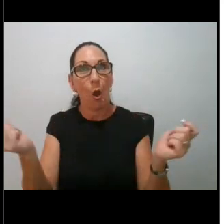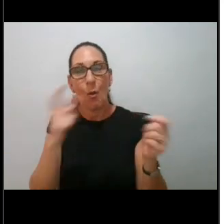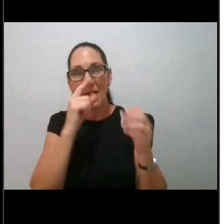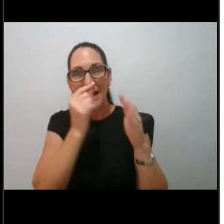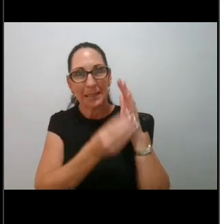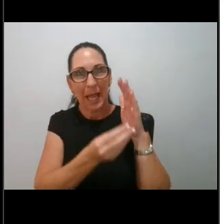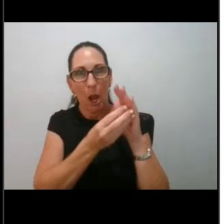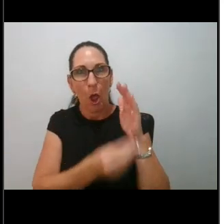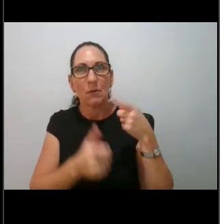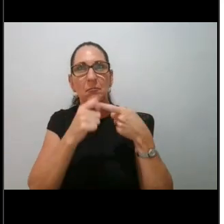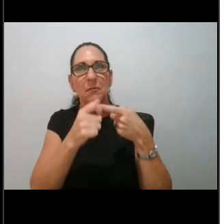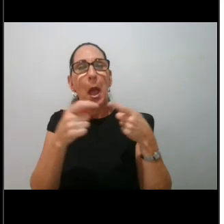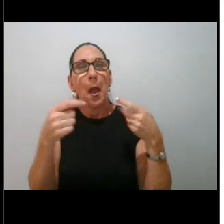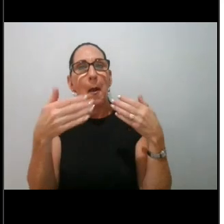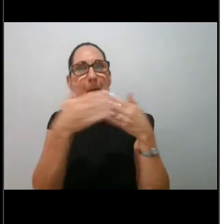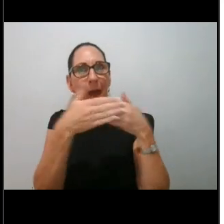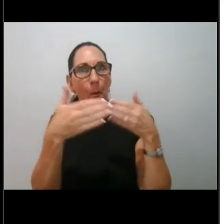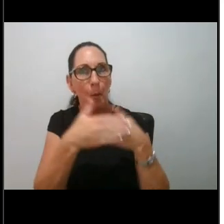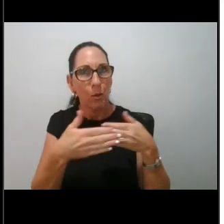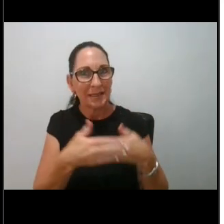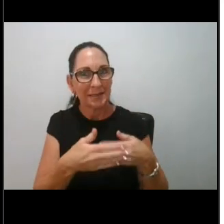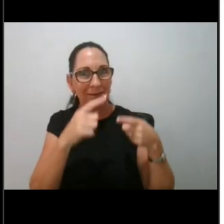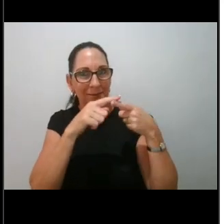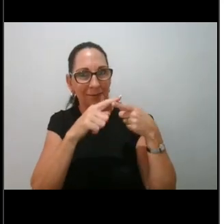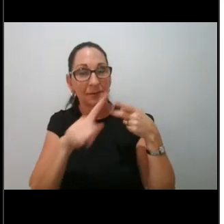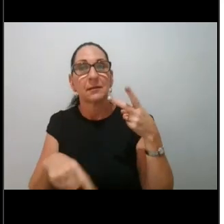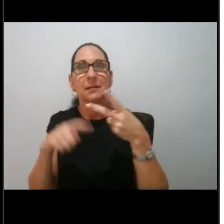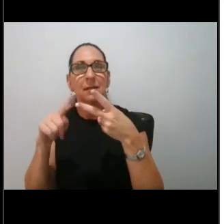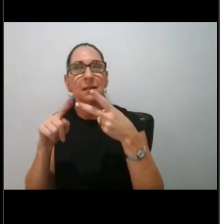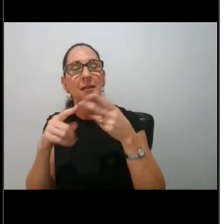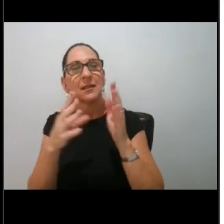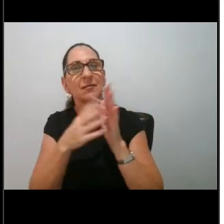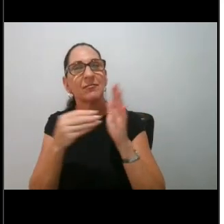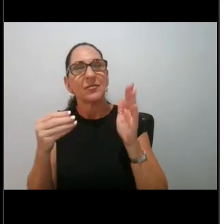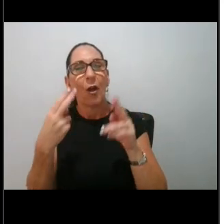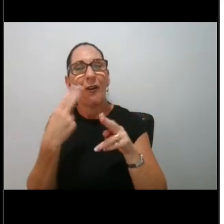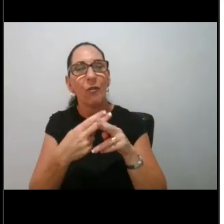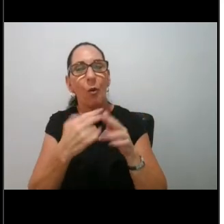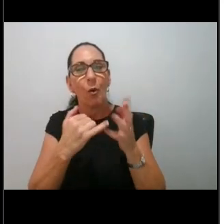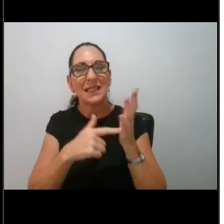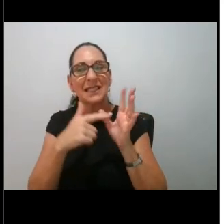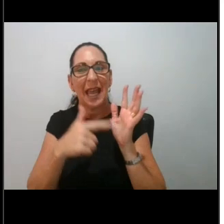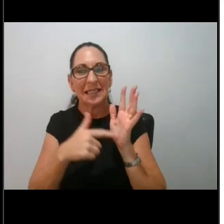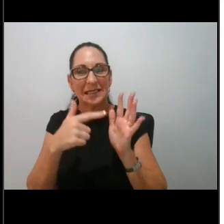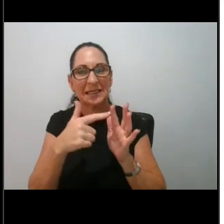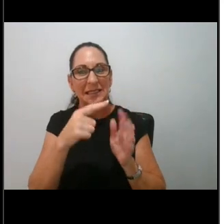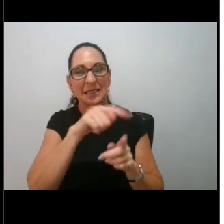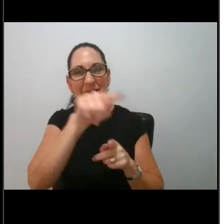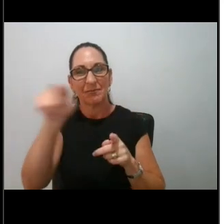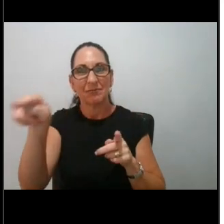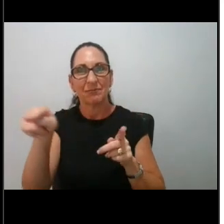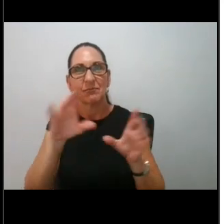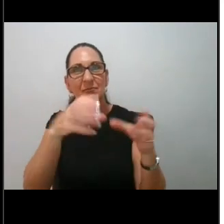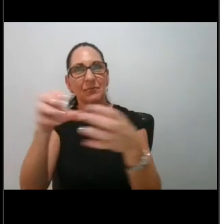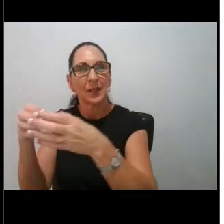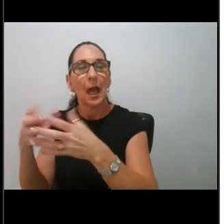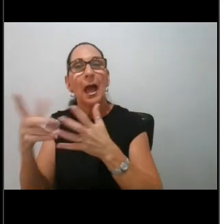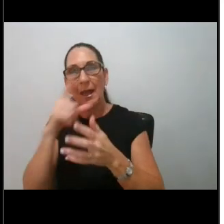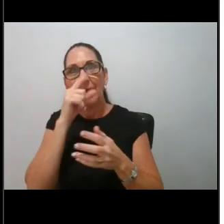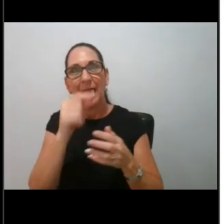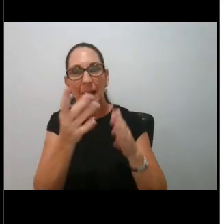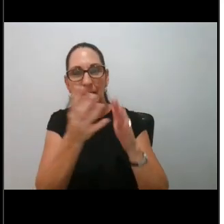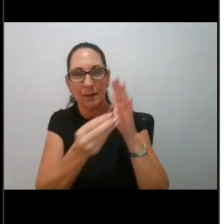of the PowerPoint slides from today and another is a handout for stakeholders. So you can get copies of those from the handout section on your